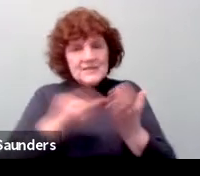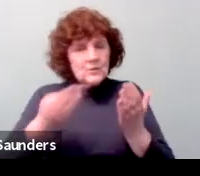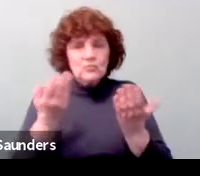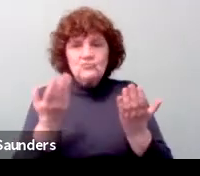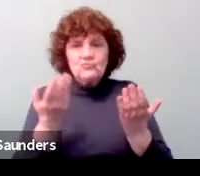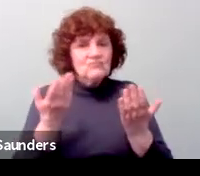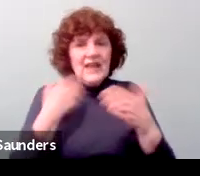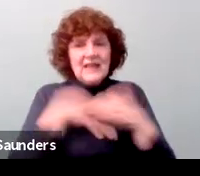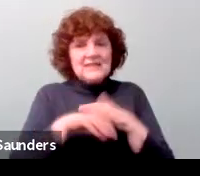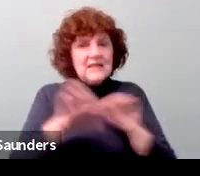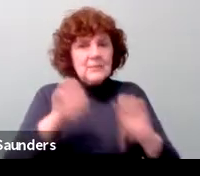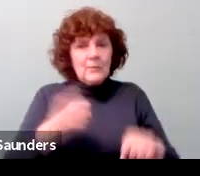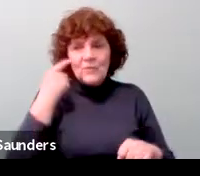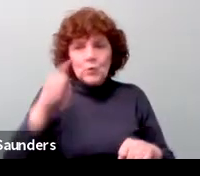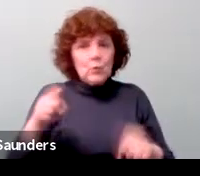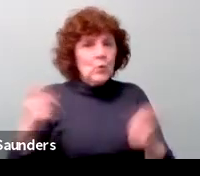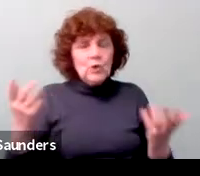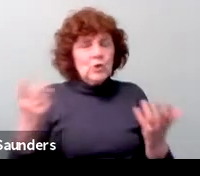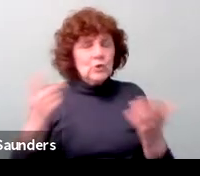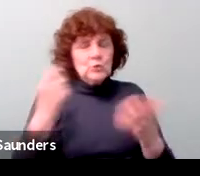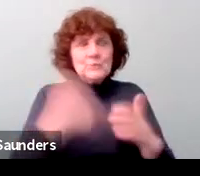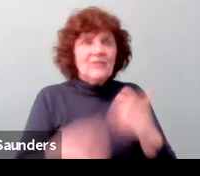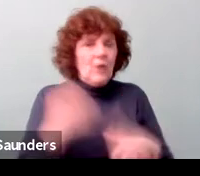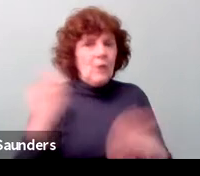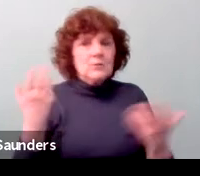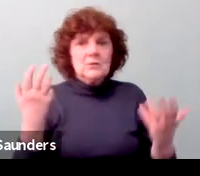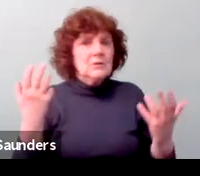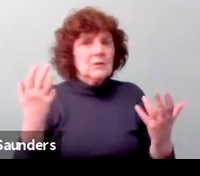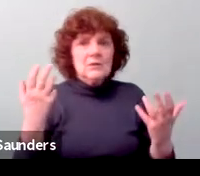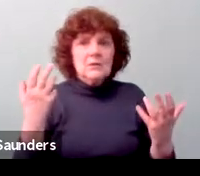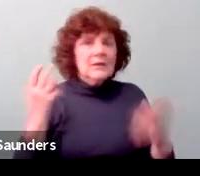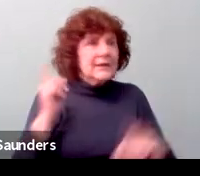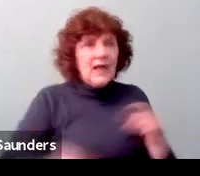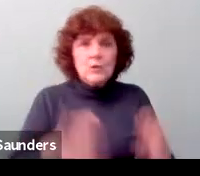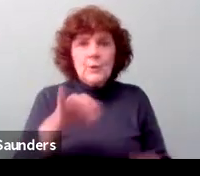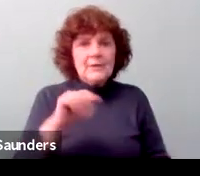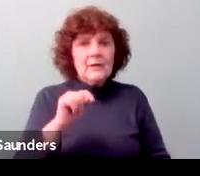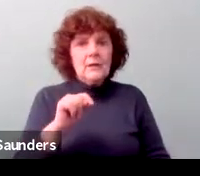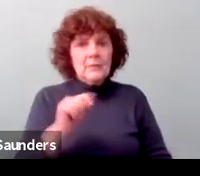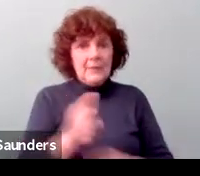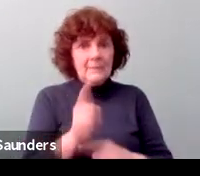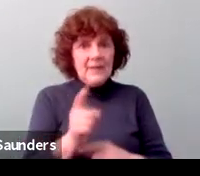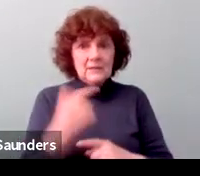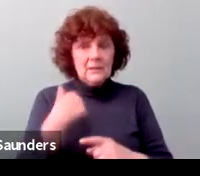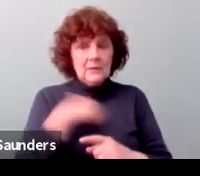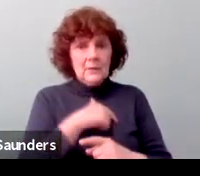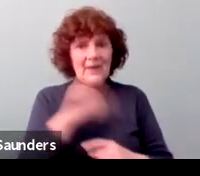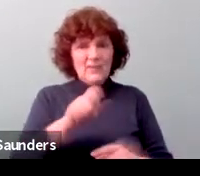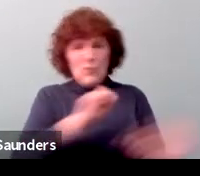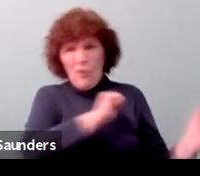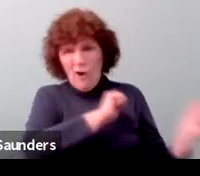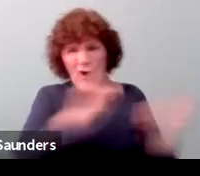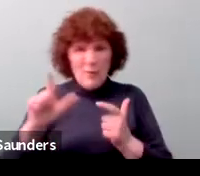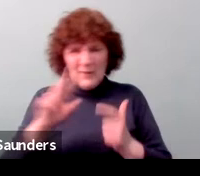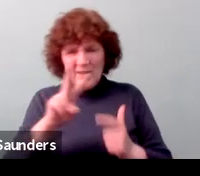is too difficult. And the moment that we all went virtual and everyone